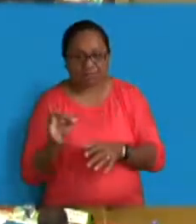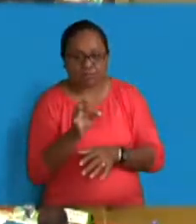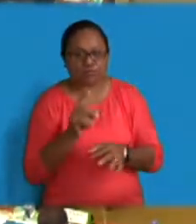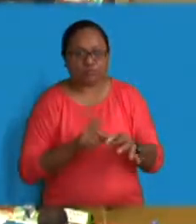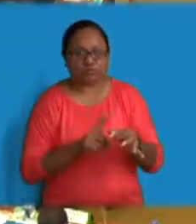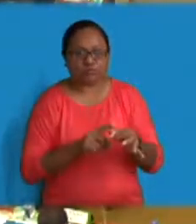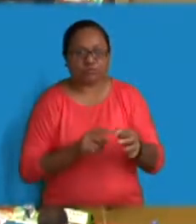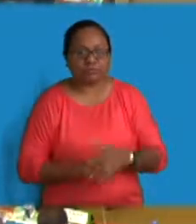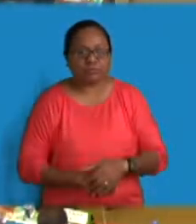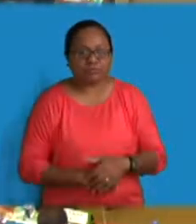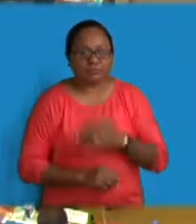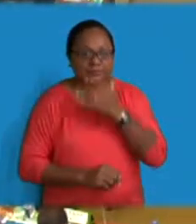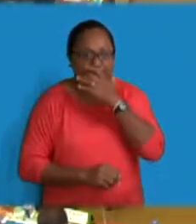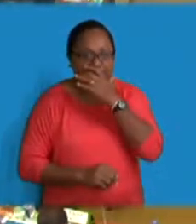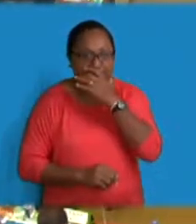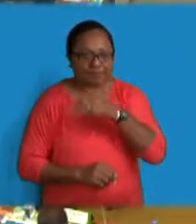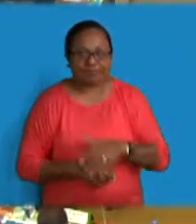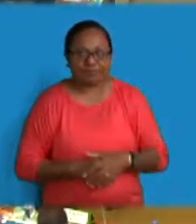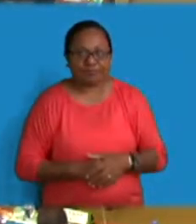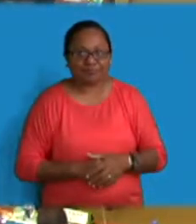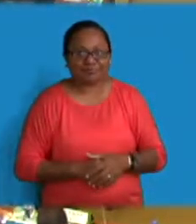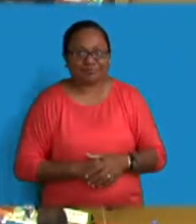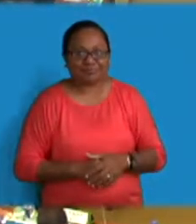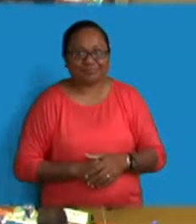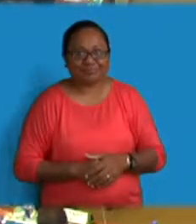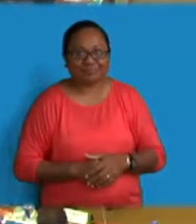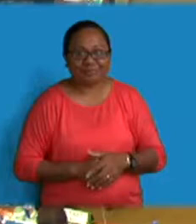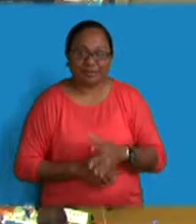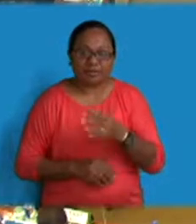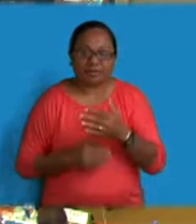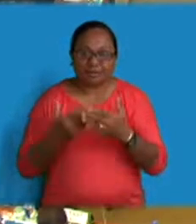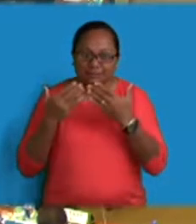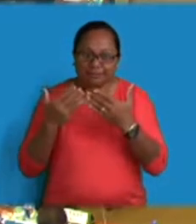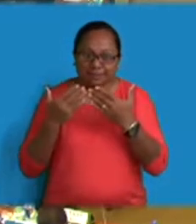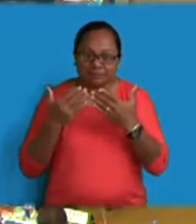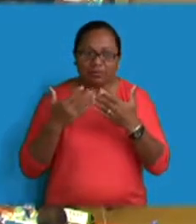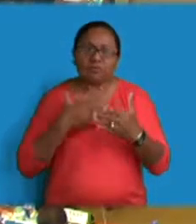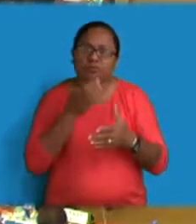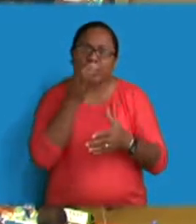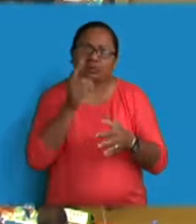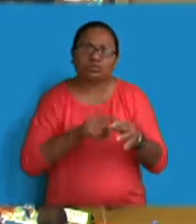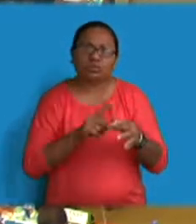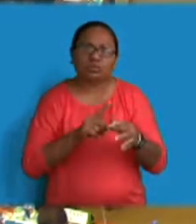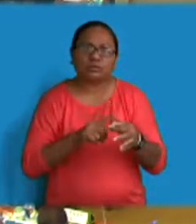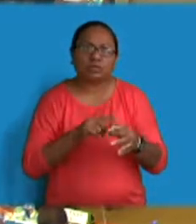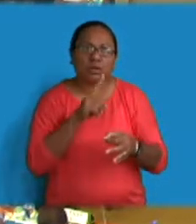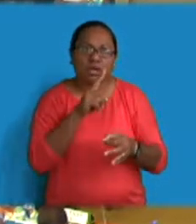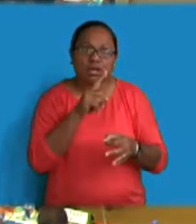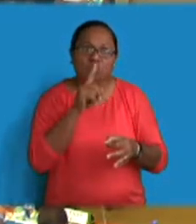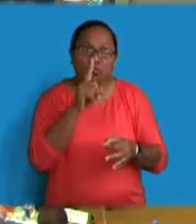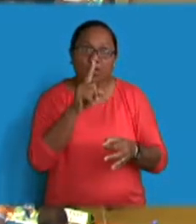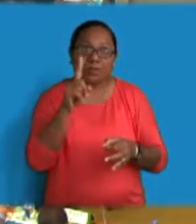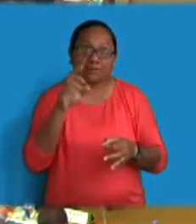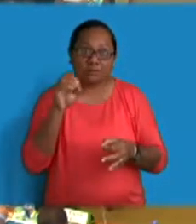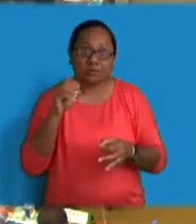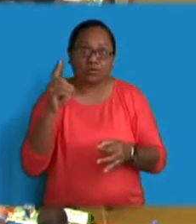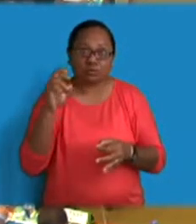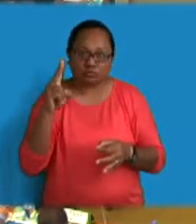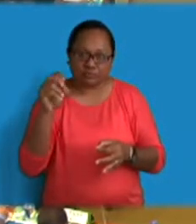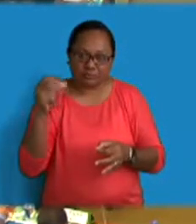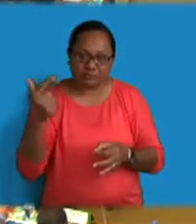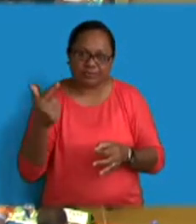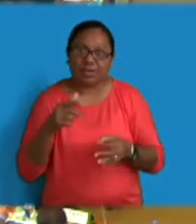you, Madam Speaker. Madam Speaker, I rise to ask question 111 of 2017, and the question is forwarded to the Minister for